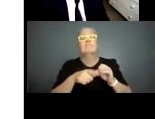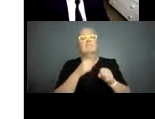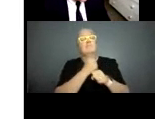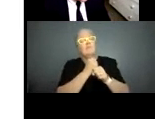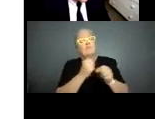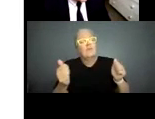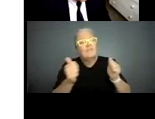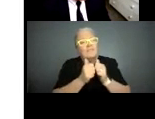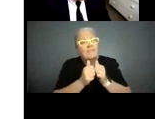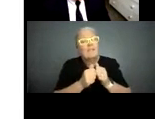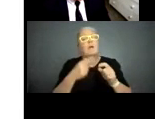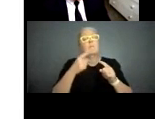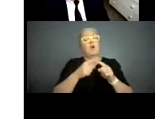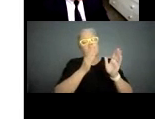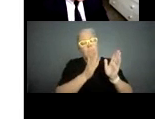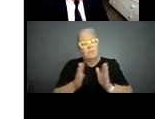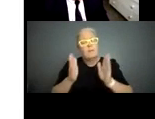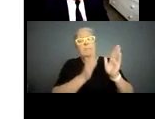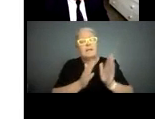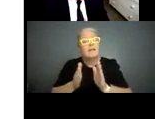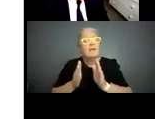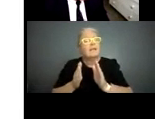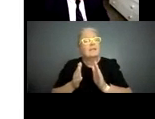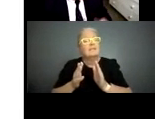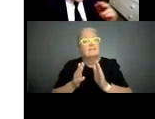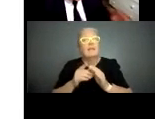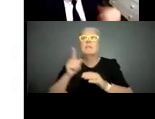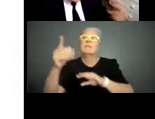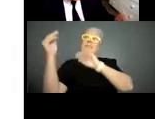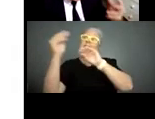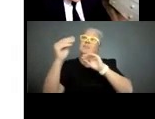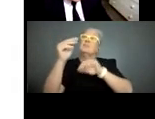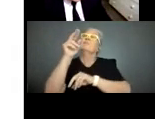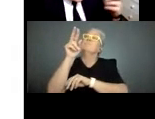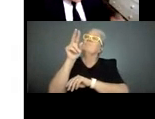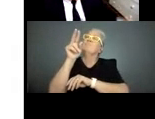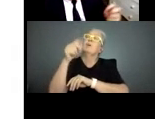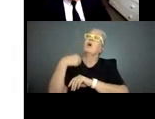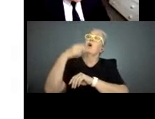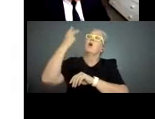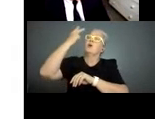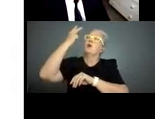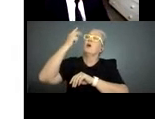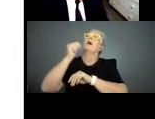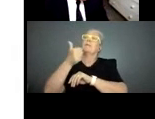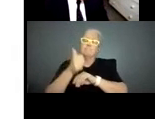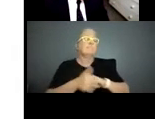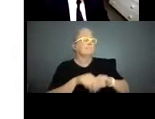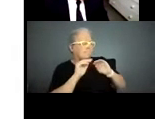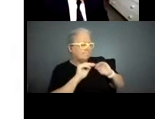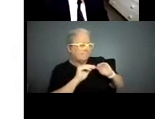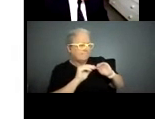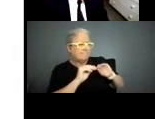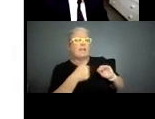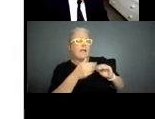the teaching assistant who's trying to make sense of what the teacher says. They're actually planning together how to adjust the learning for